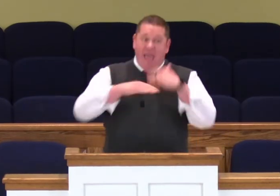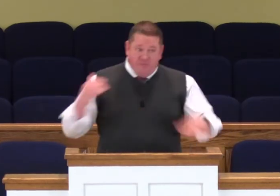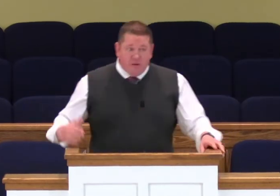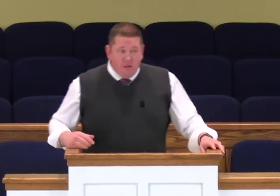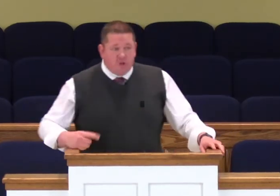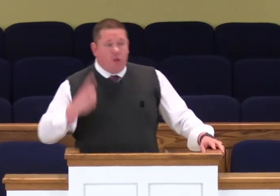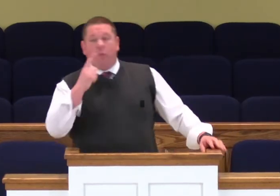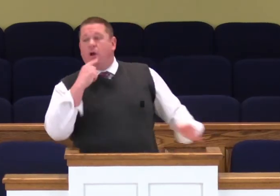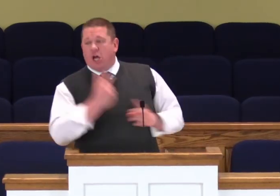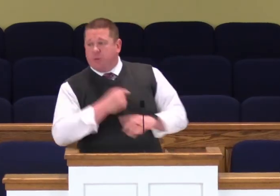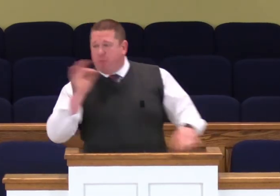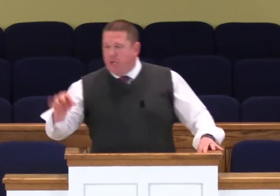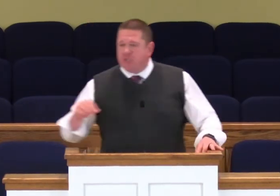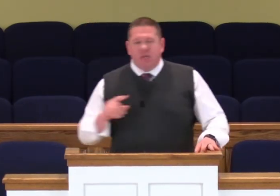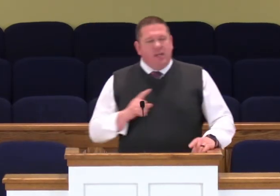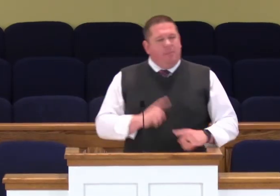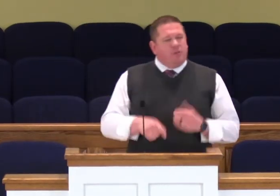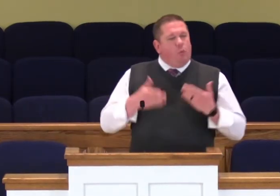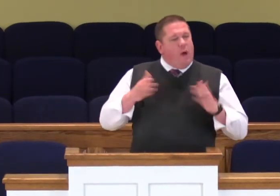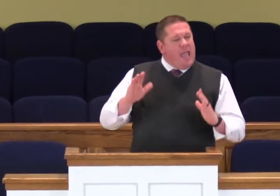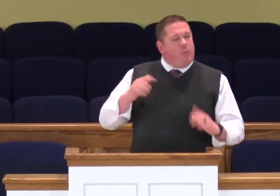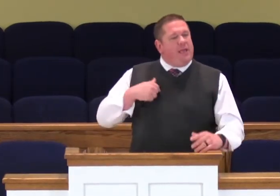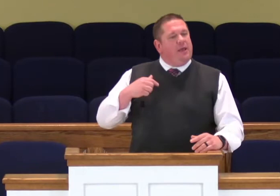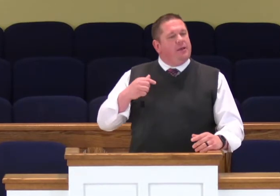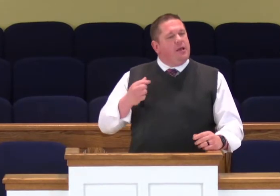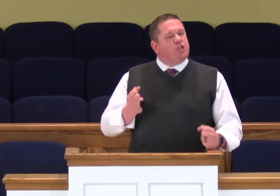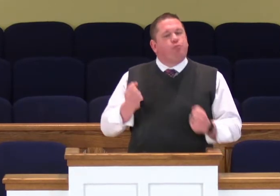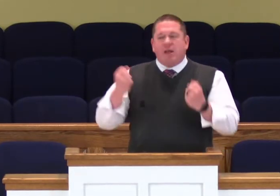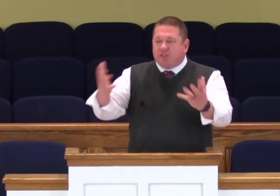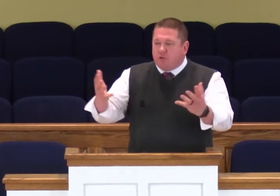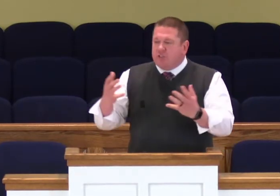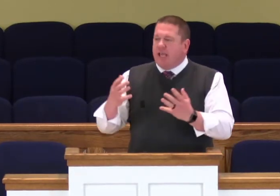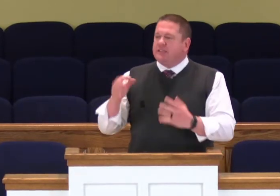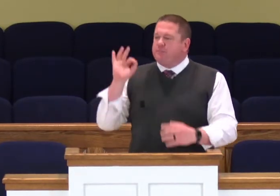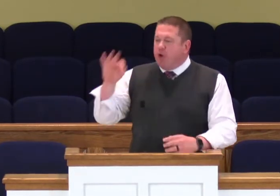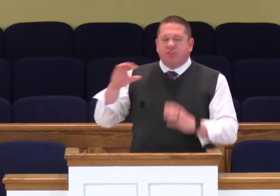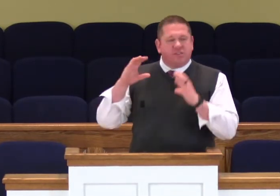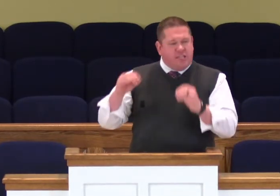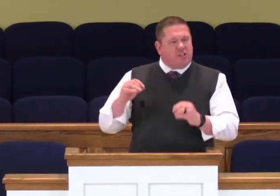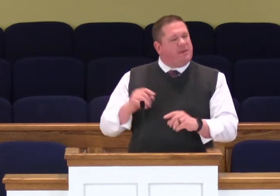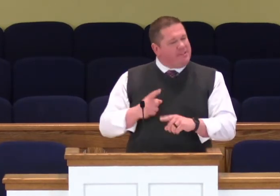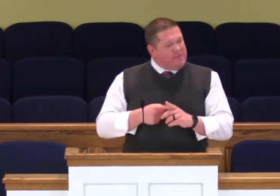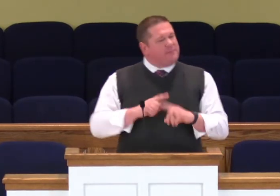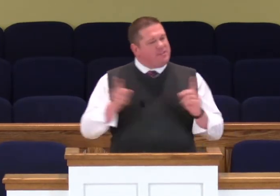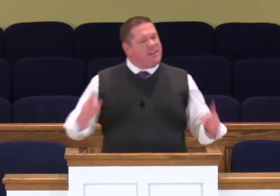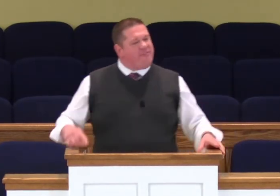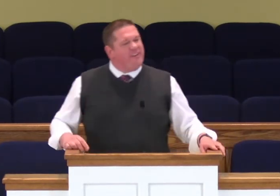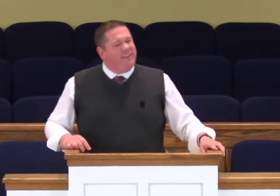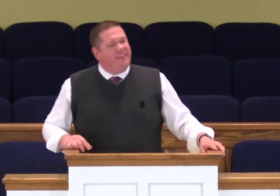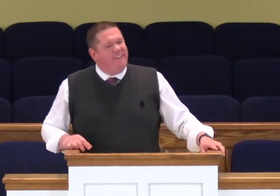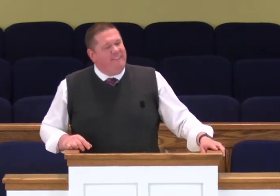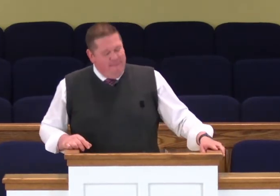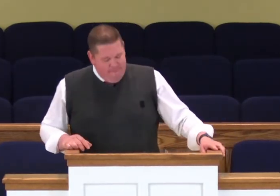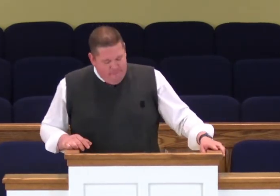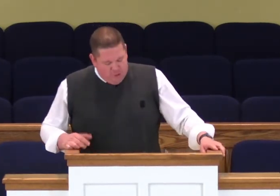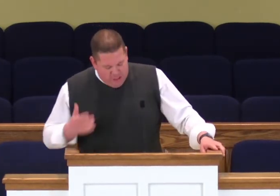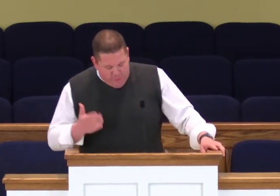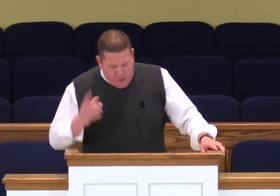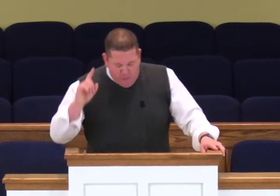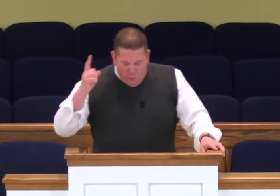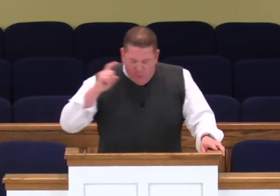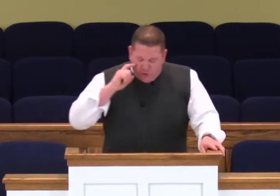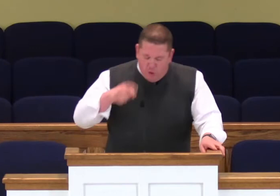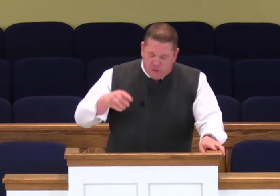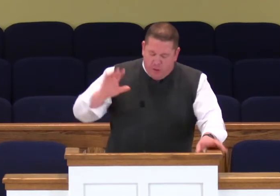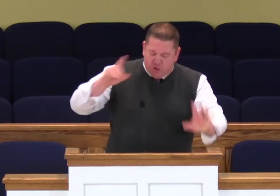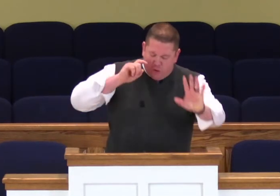way to heaven. There's only one gospel we preach. But the way we express those things and preach and teach them is sometimes is different. So here we are.